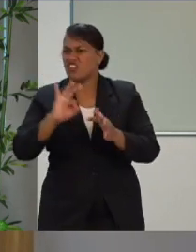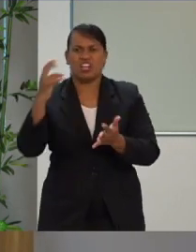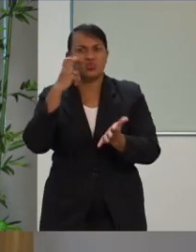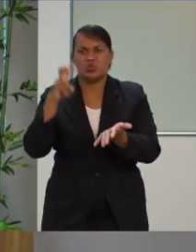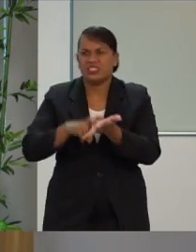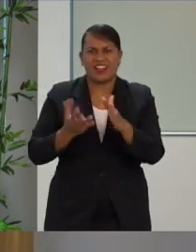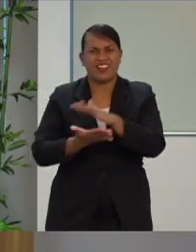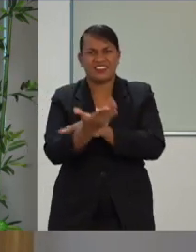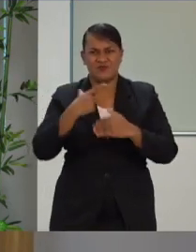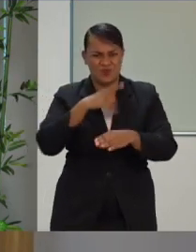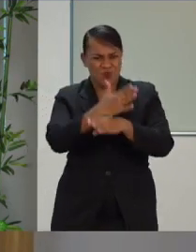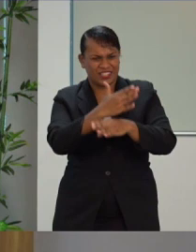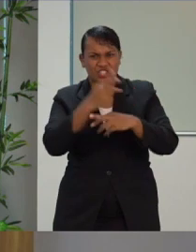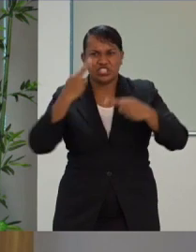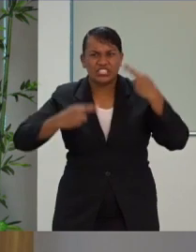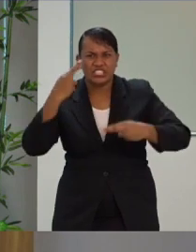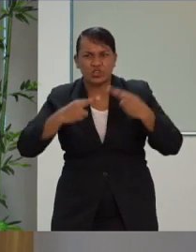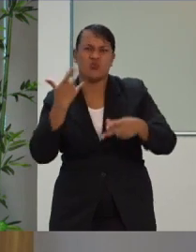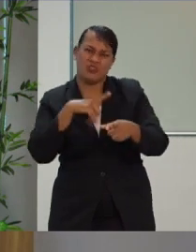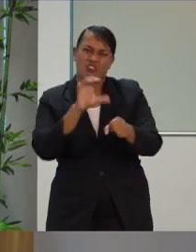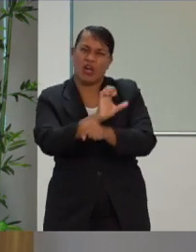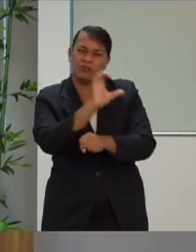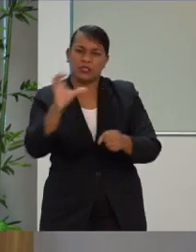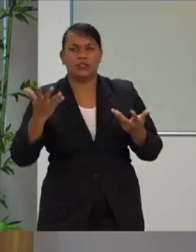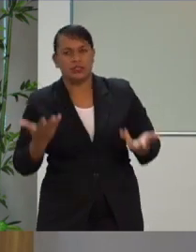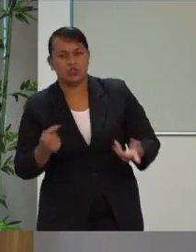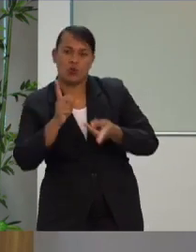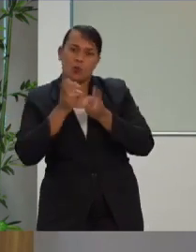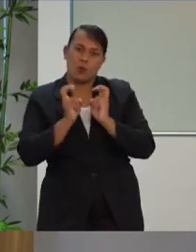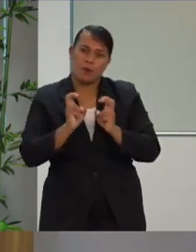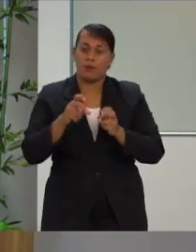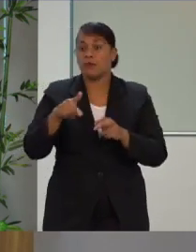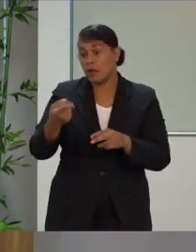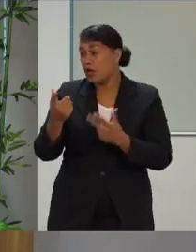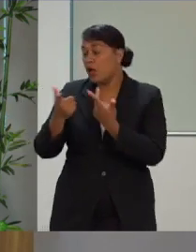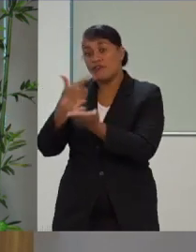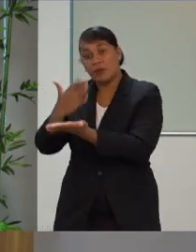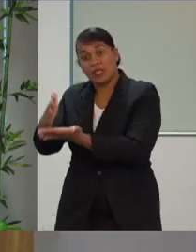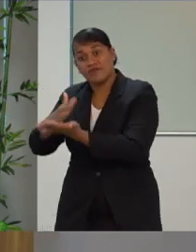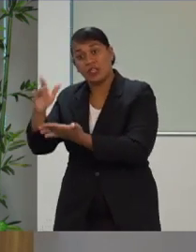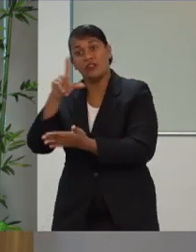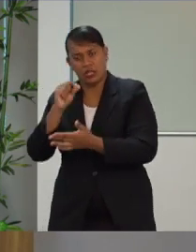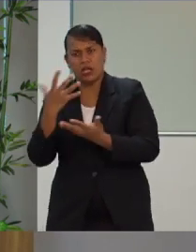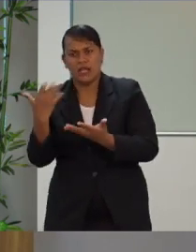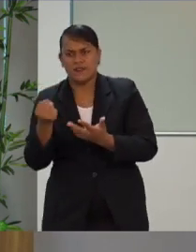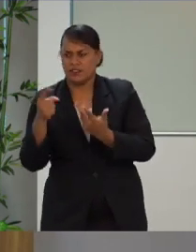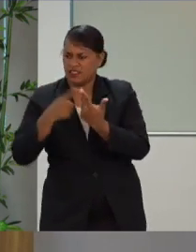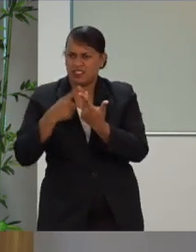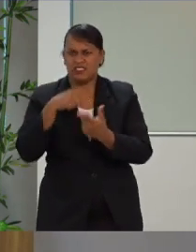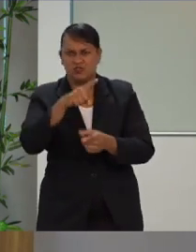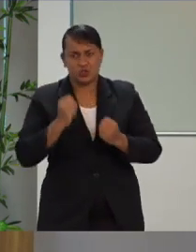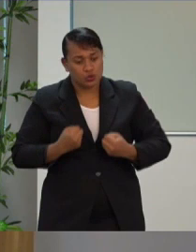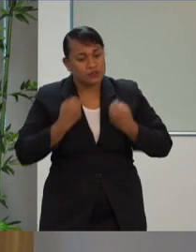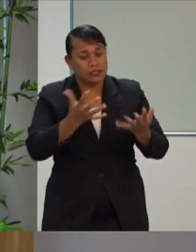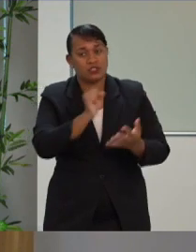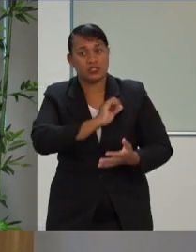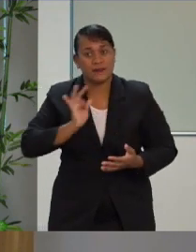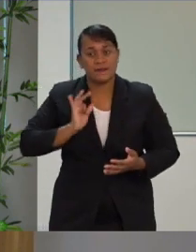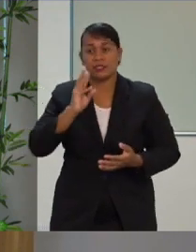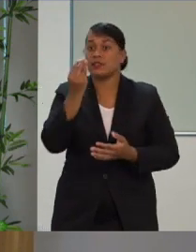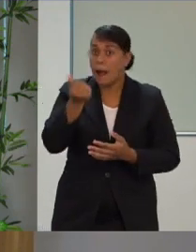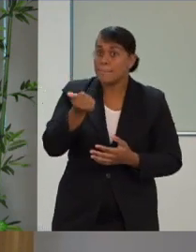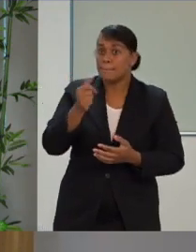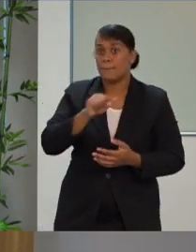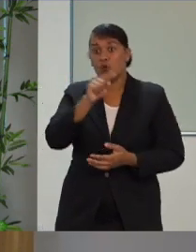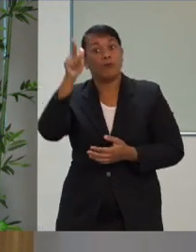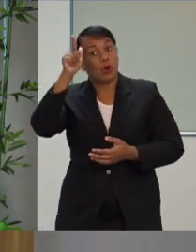employee. So we have those kind of quirky provisions, and unfortunately this goes to show that people who are doing things illegally do get caught out, in